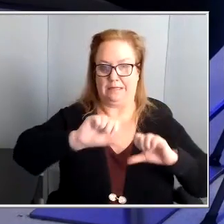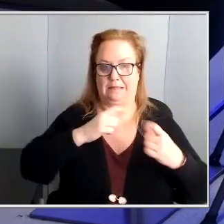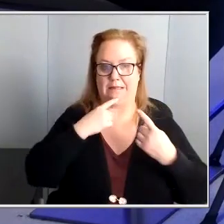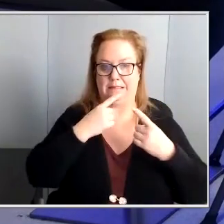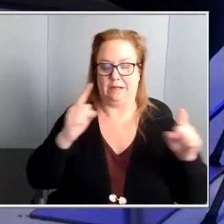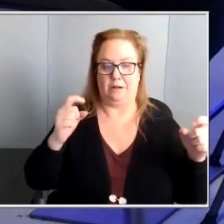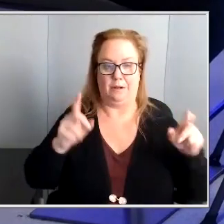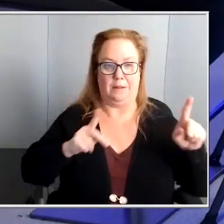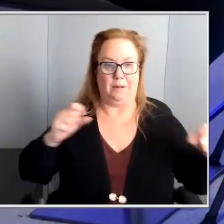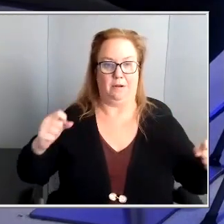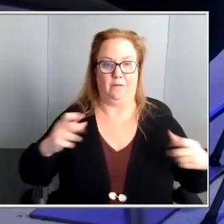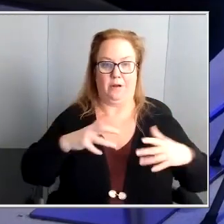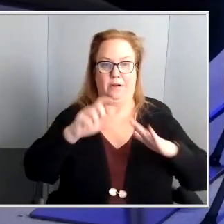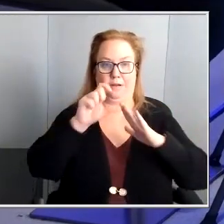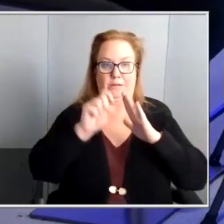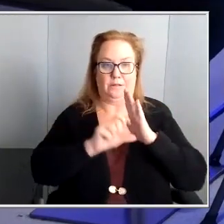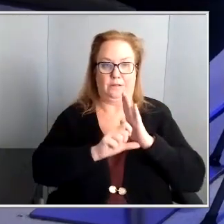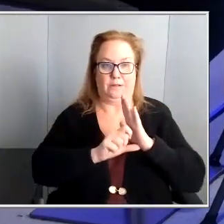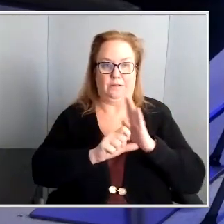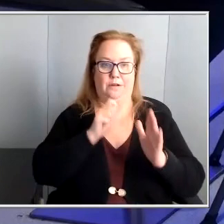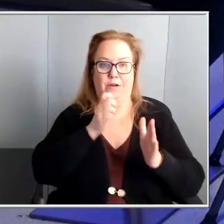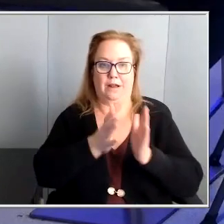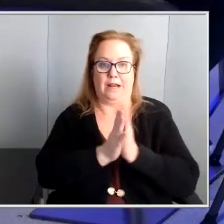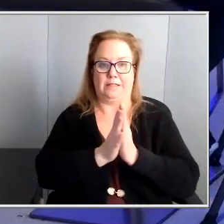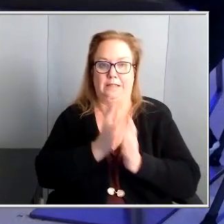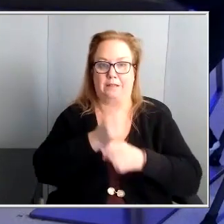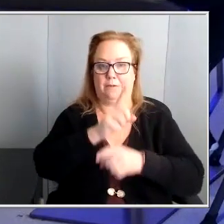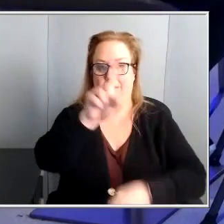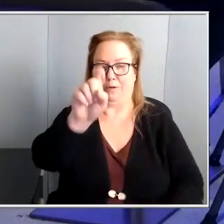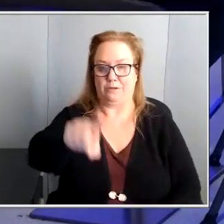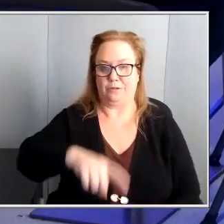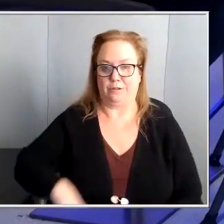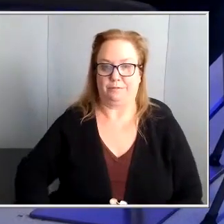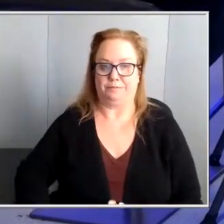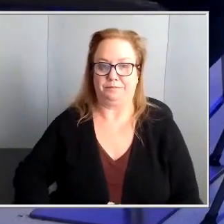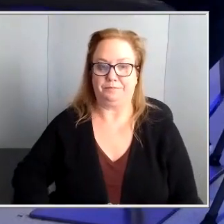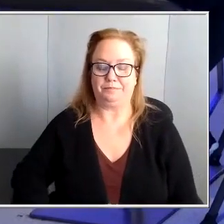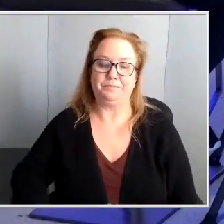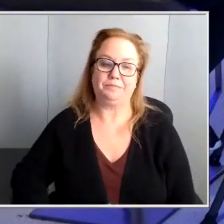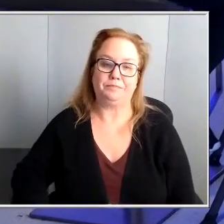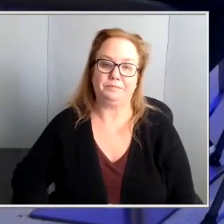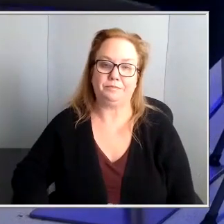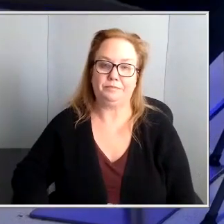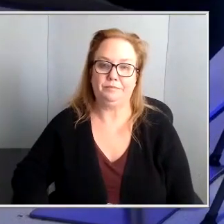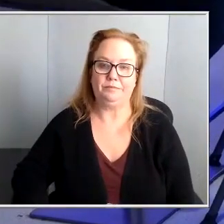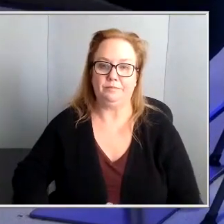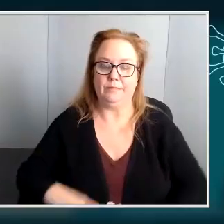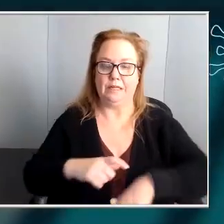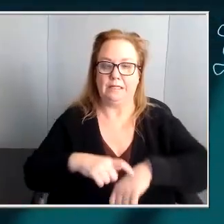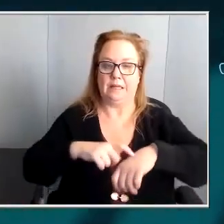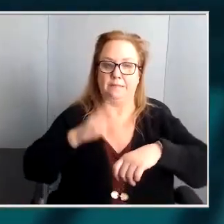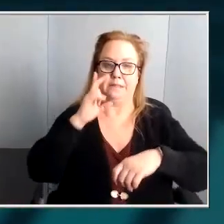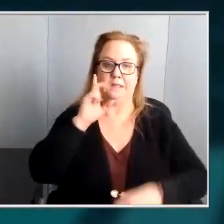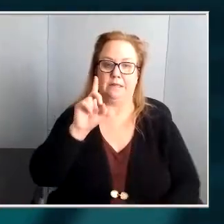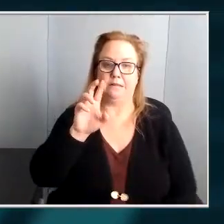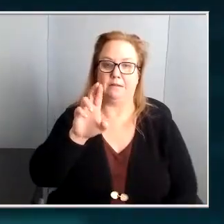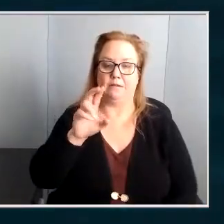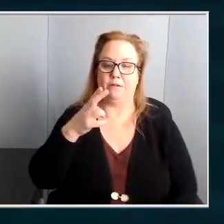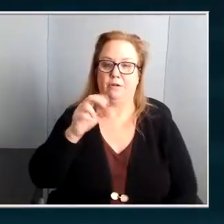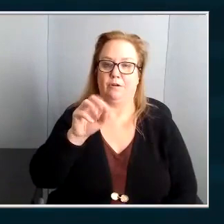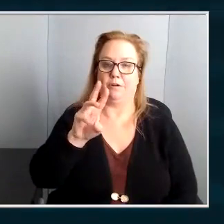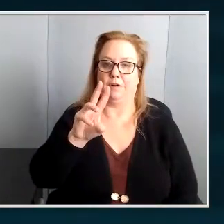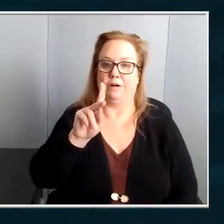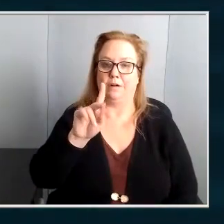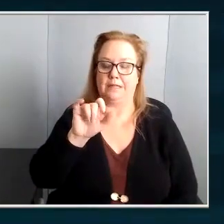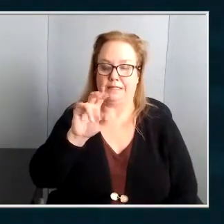afraid of surgery, then you're not asking the right questions. Yeah, that's great. All right, well, time to check in with Dr. Dana Hawkinson, Medical Director of